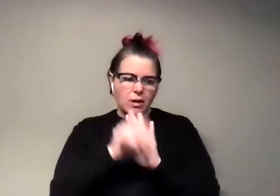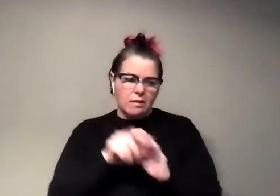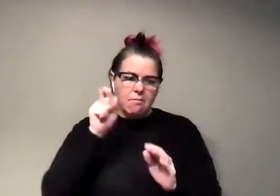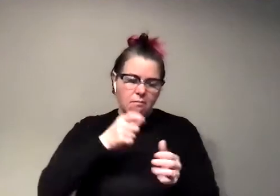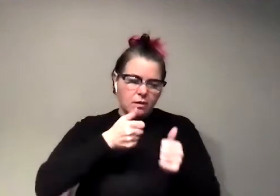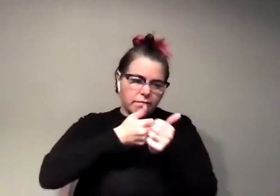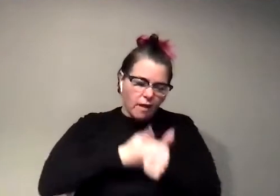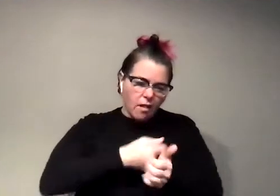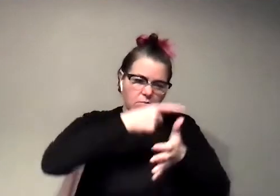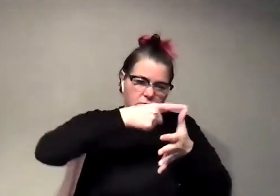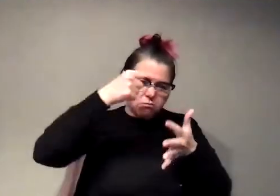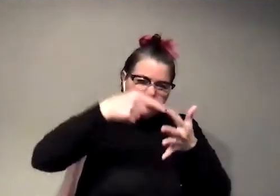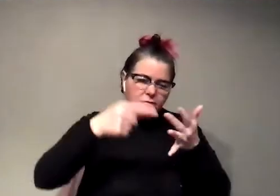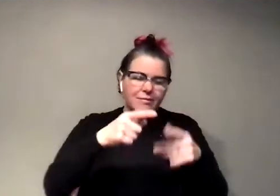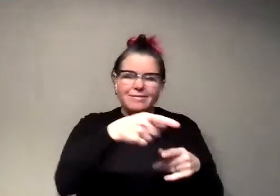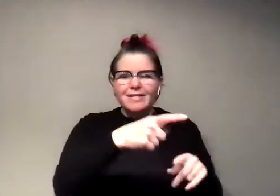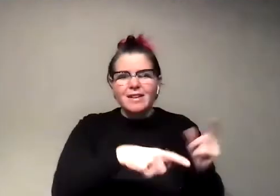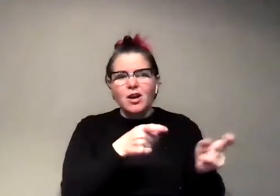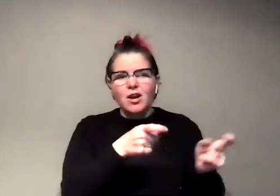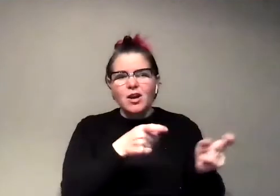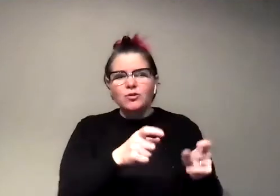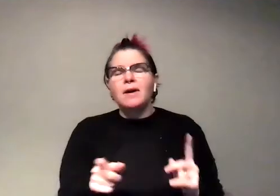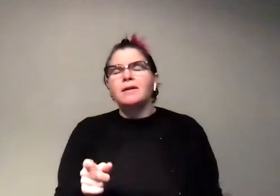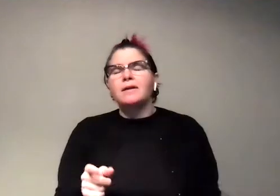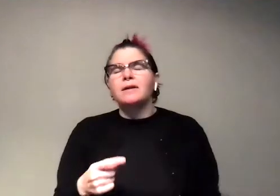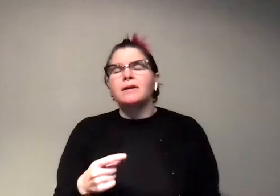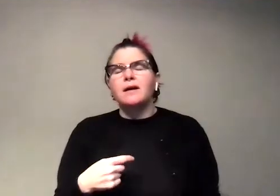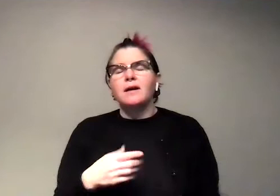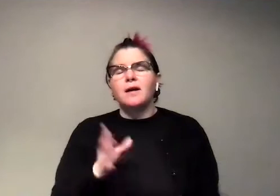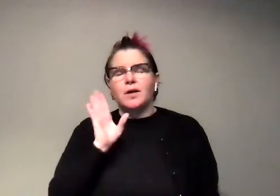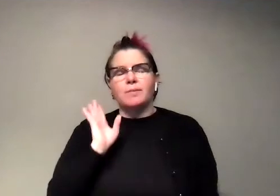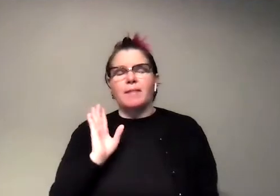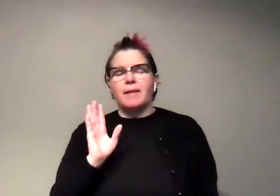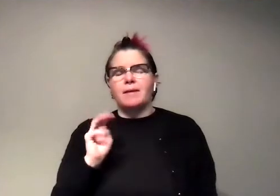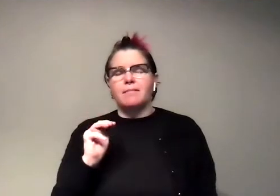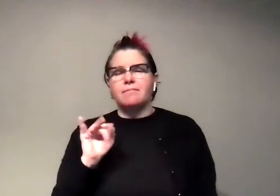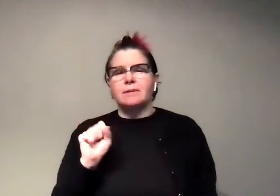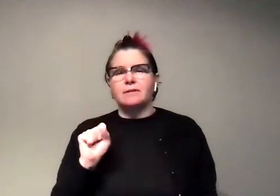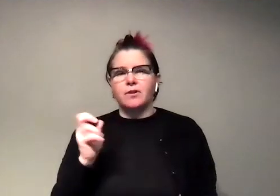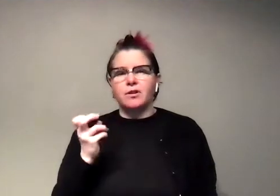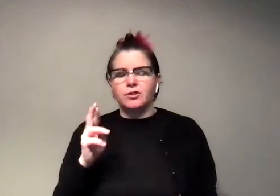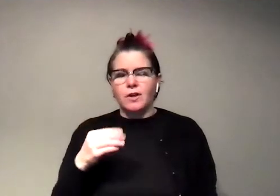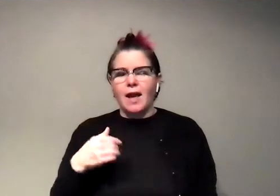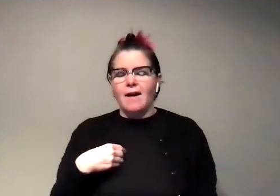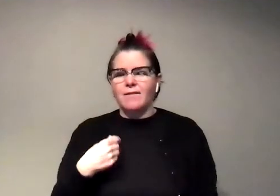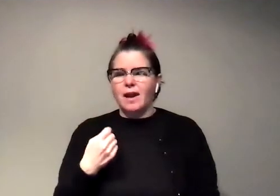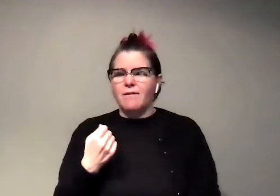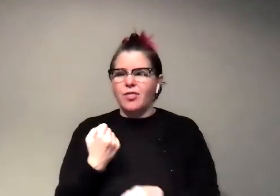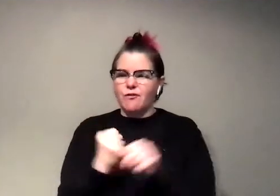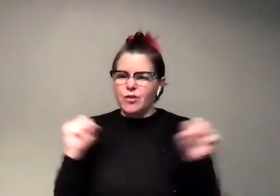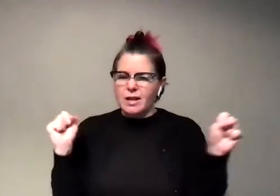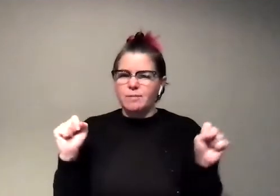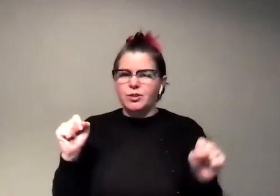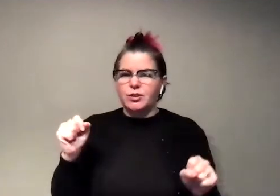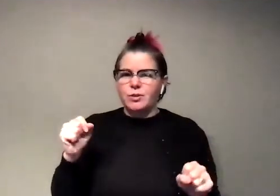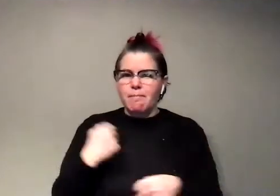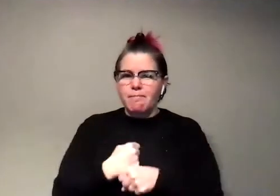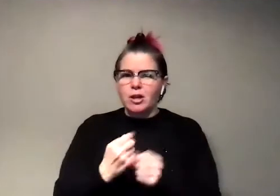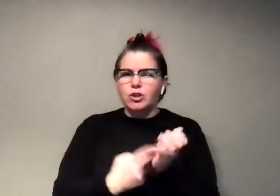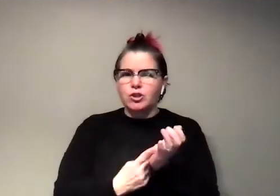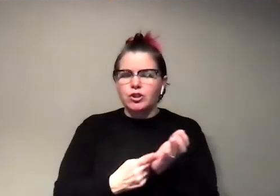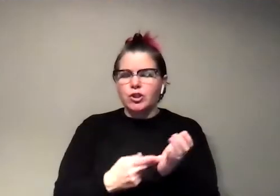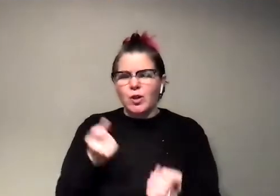control. But I could tell that like Ms. Foster had the freedom to really make sure that we always understood why things